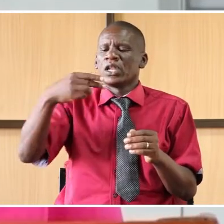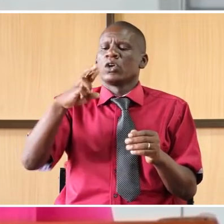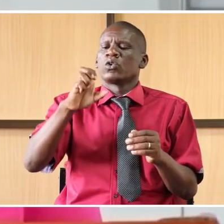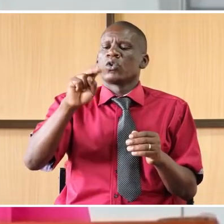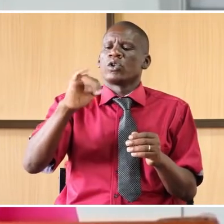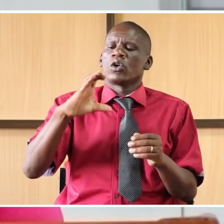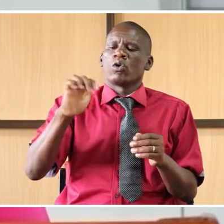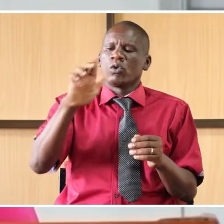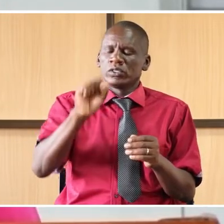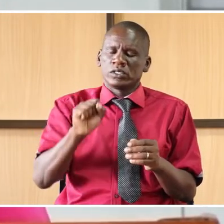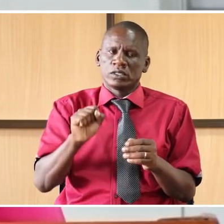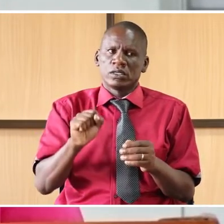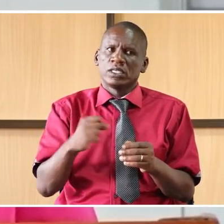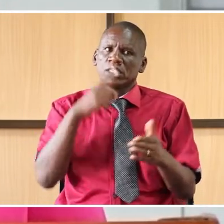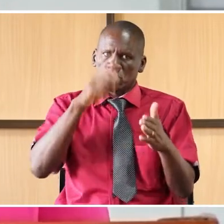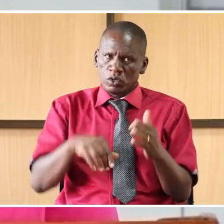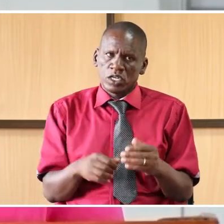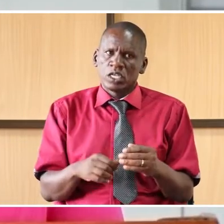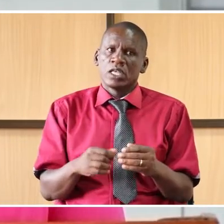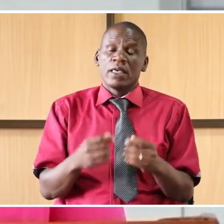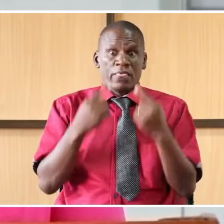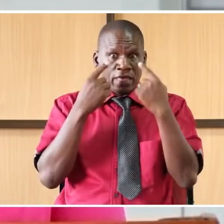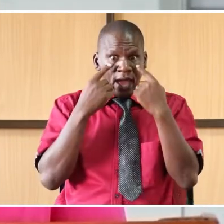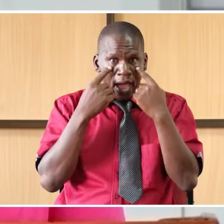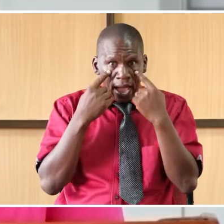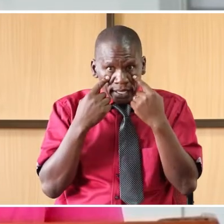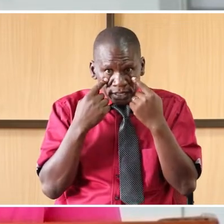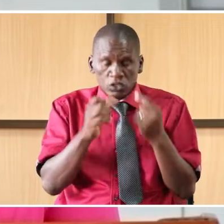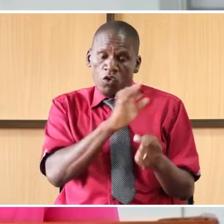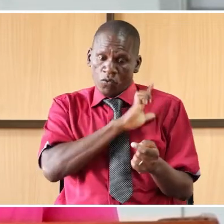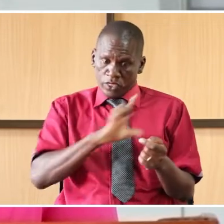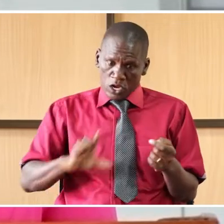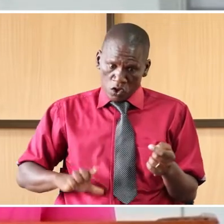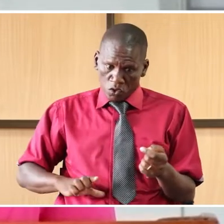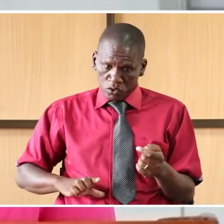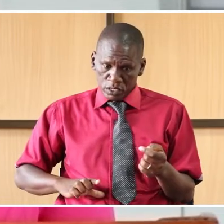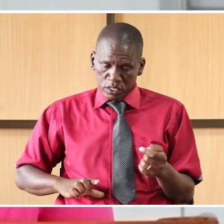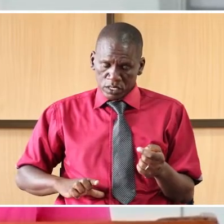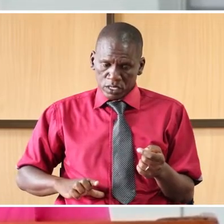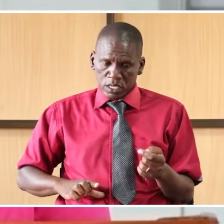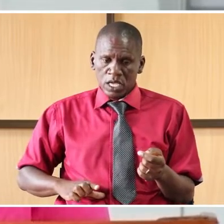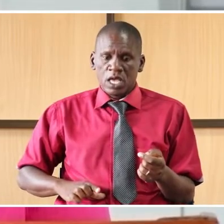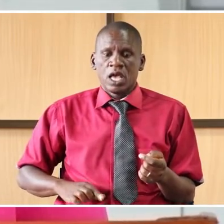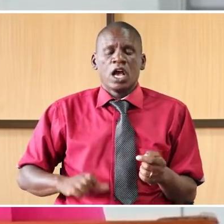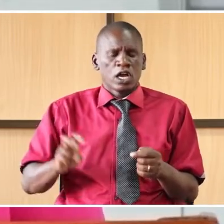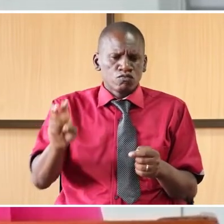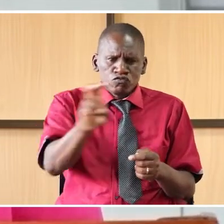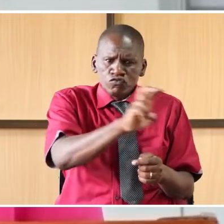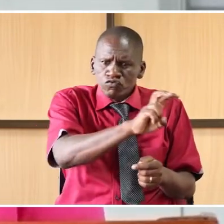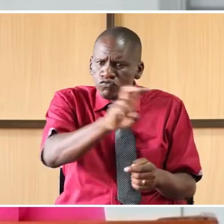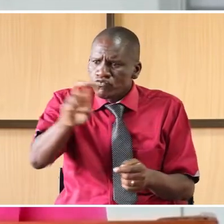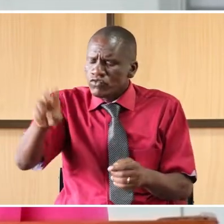Chronicles chapter 16, verse 9, "For the eyes of the Lord run to and fro the whole